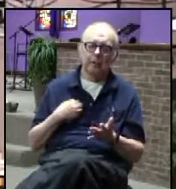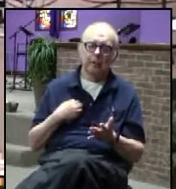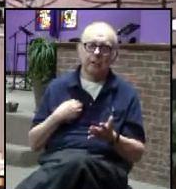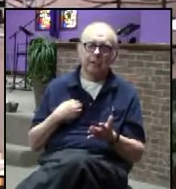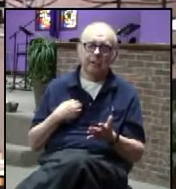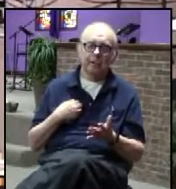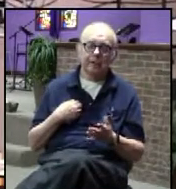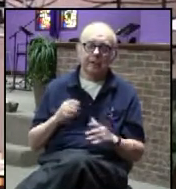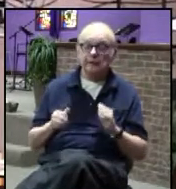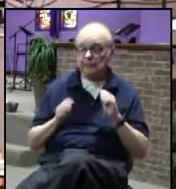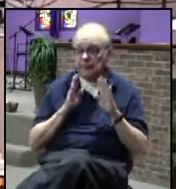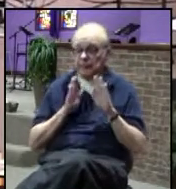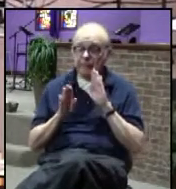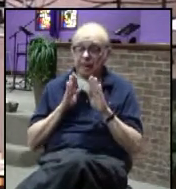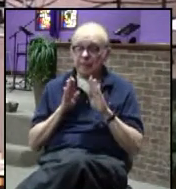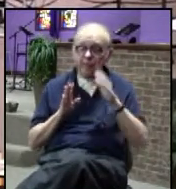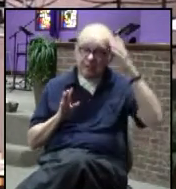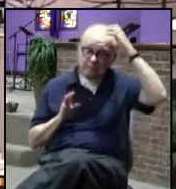have,